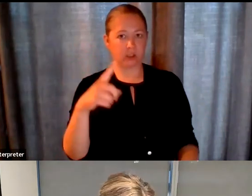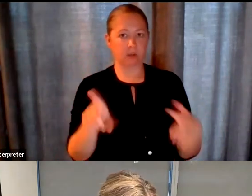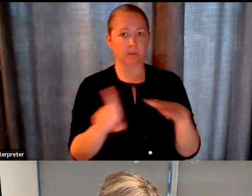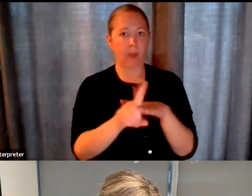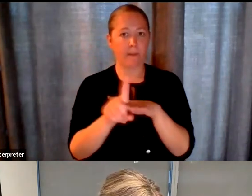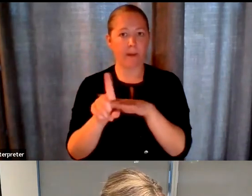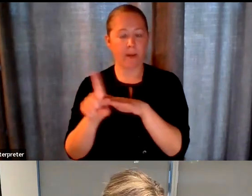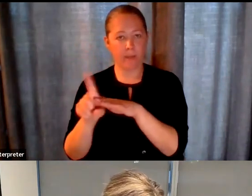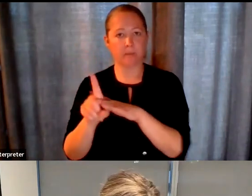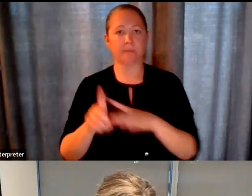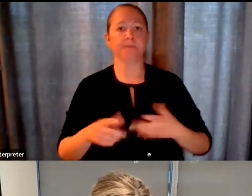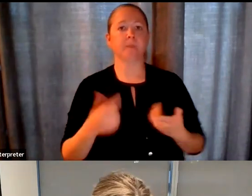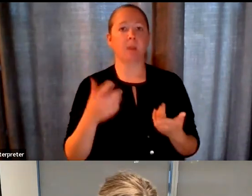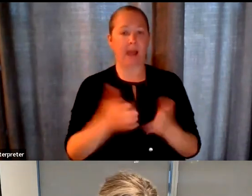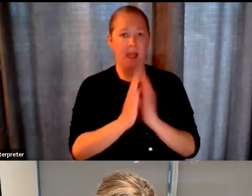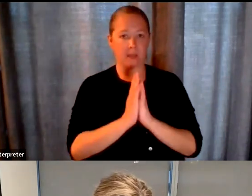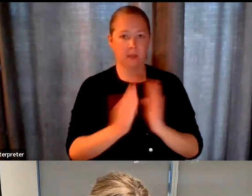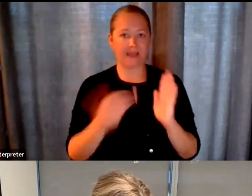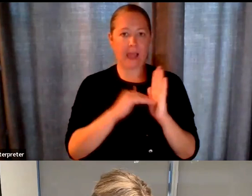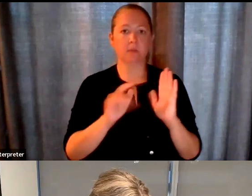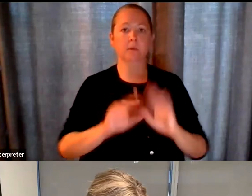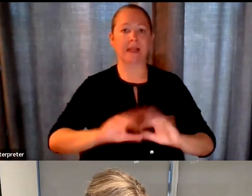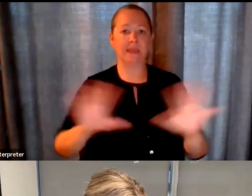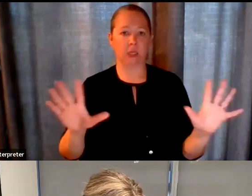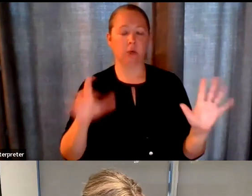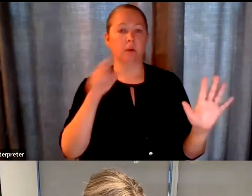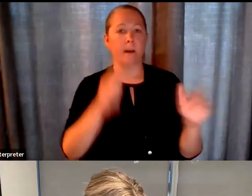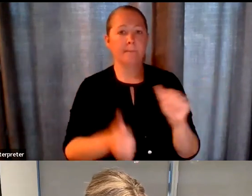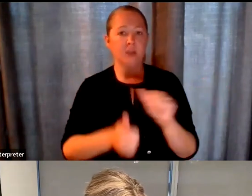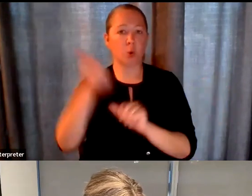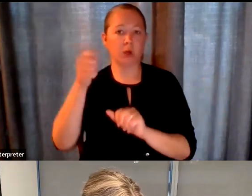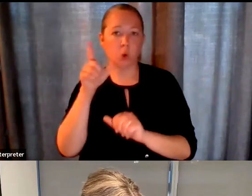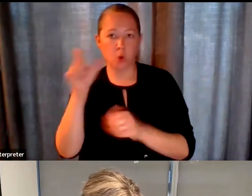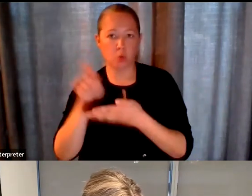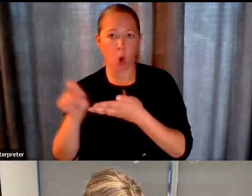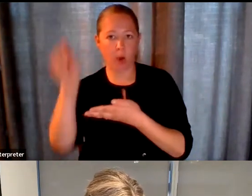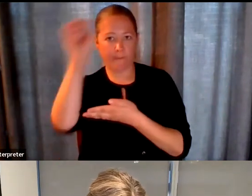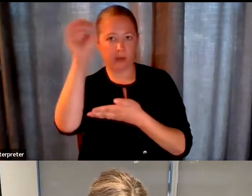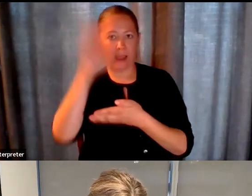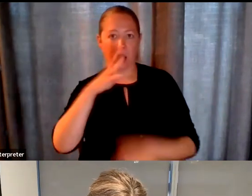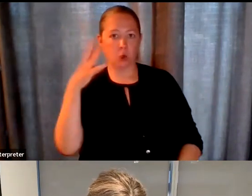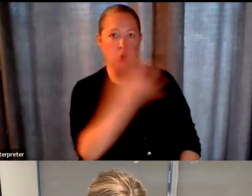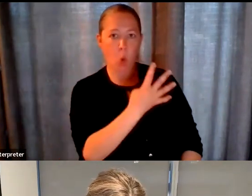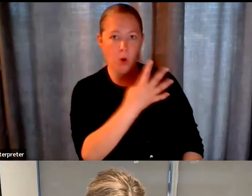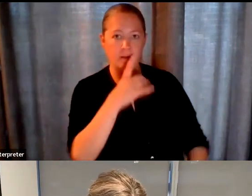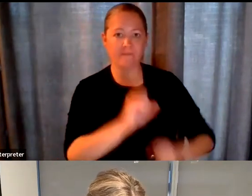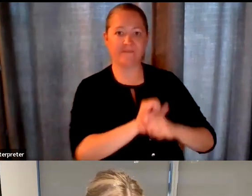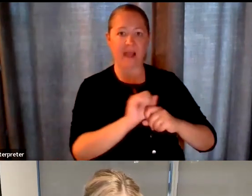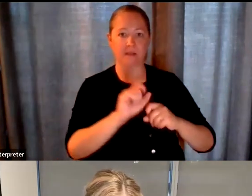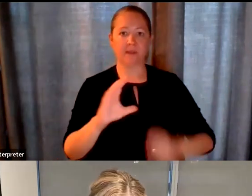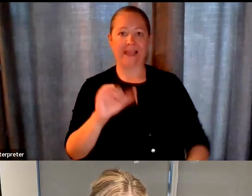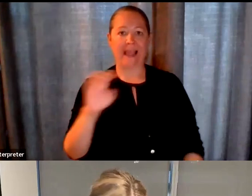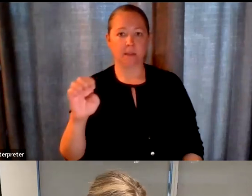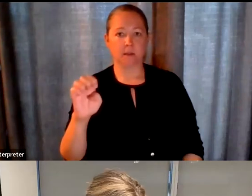so we can be very clear. The majority who wrote this opinion ignored the facts of the case. That is